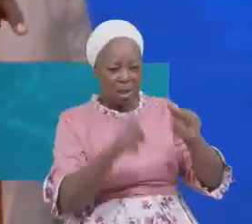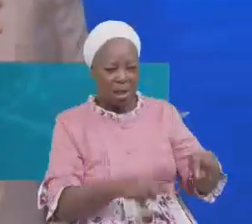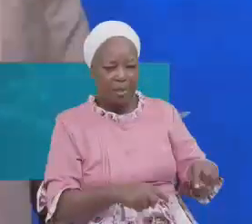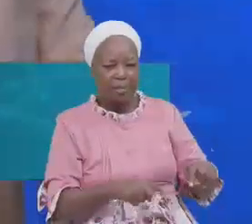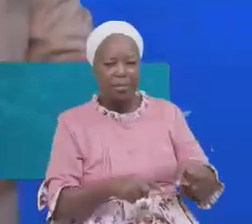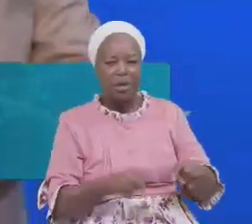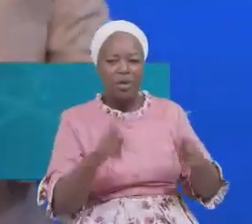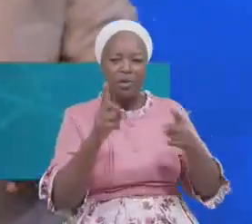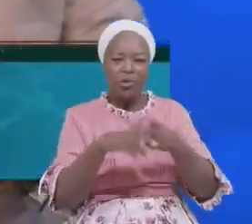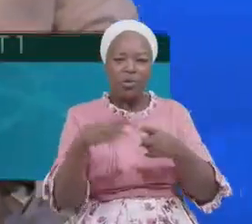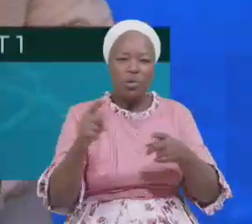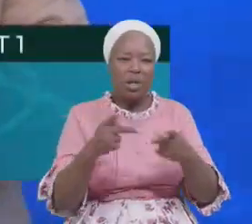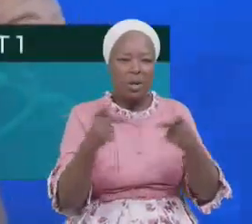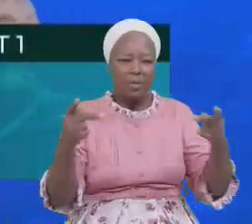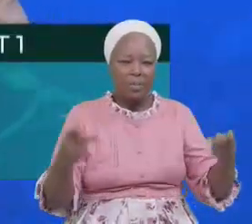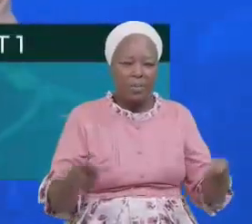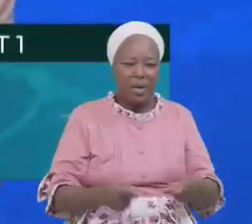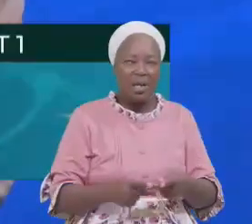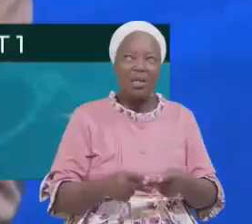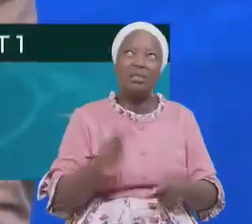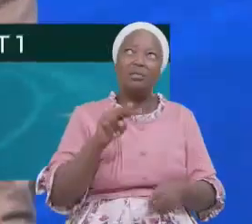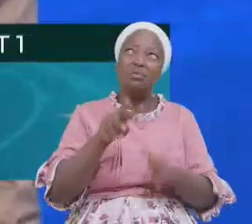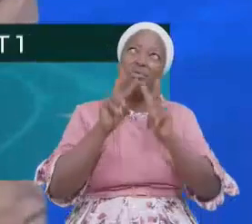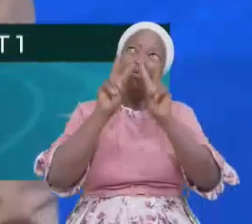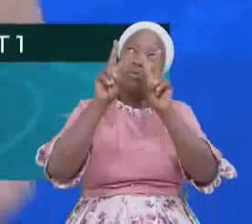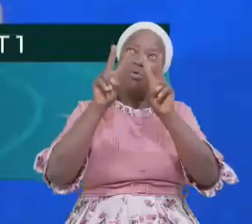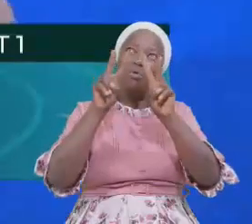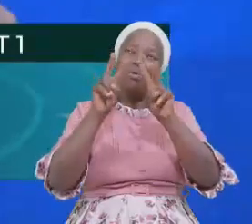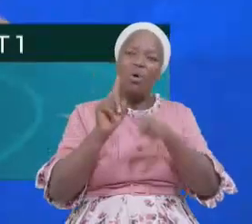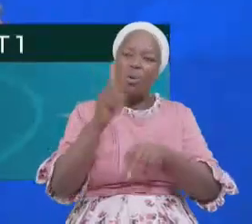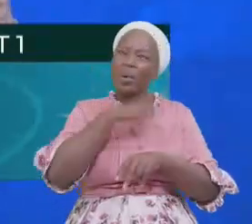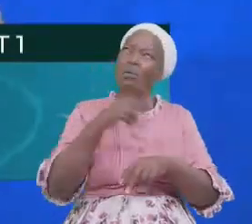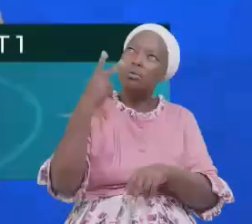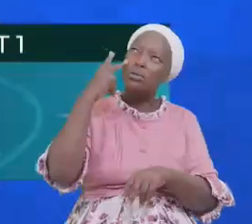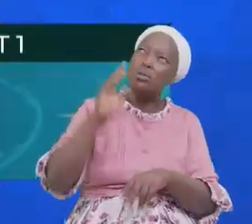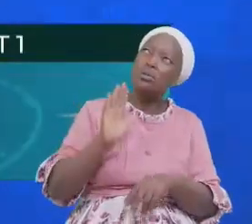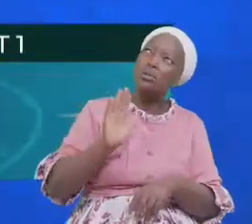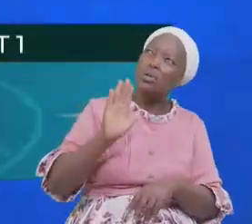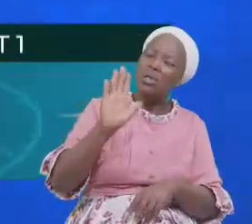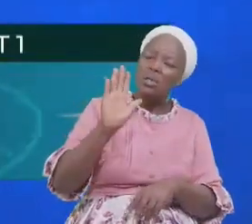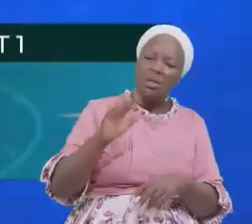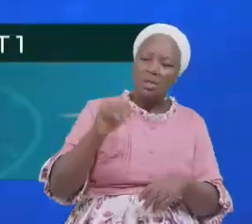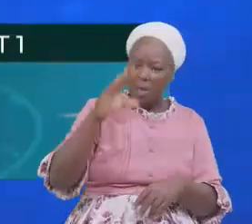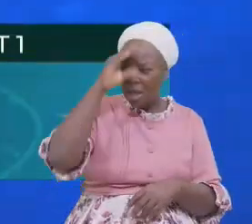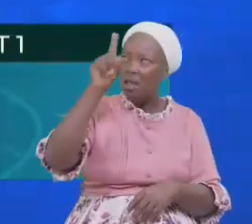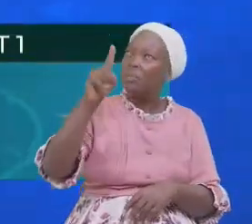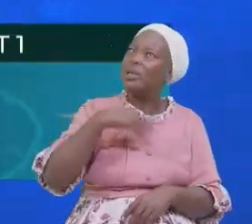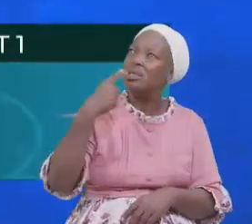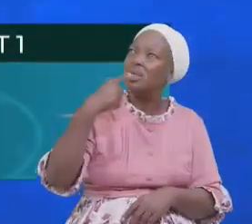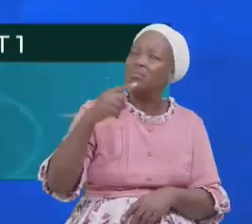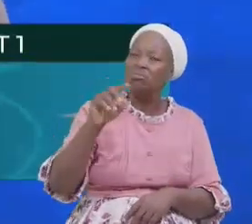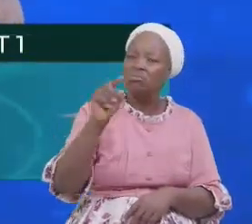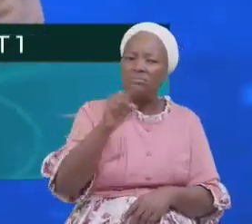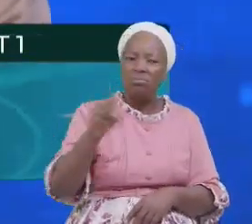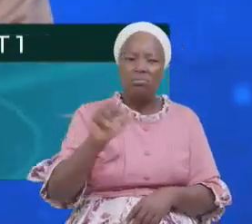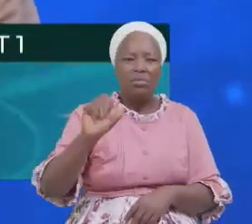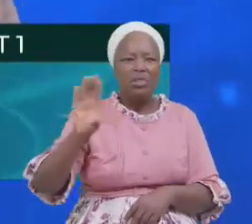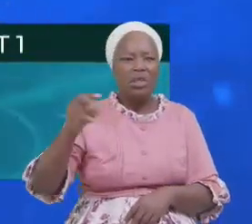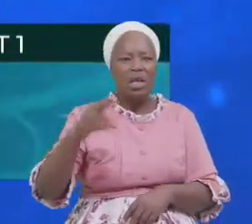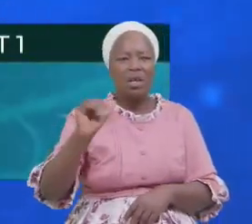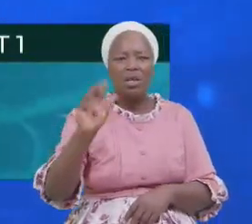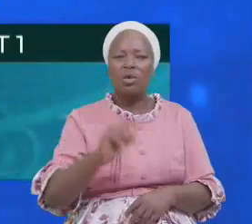the place, he looked up and saw him, and said unto him, Zacchaeus, make haste,